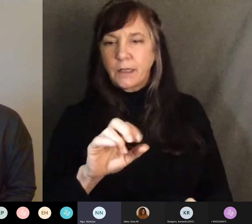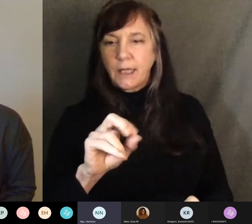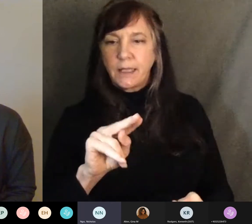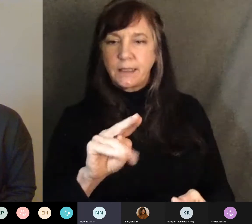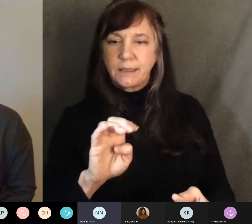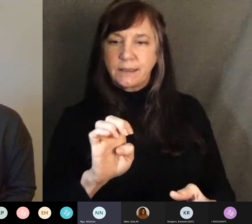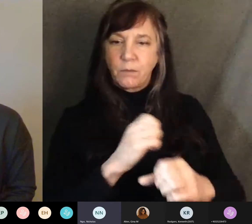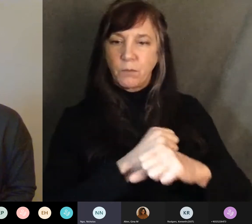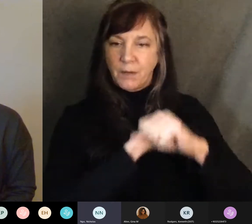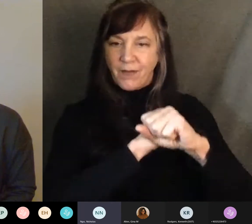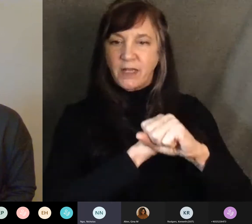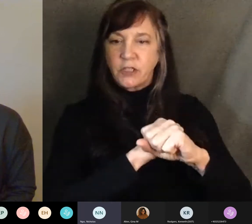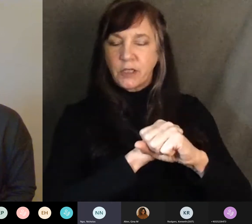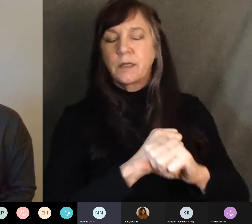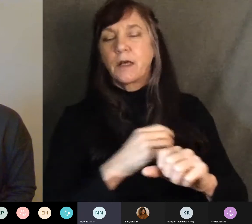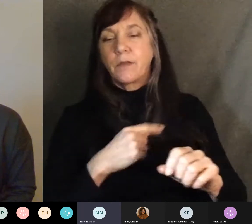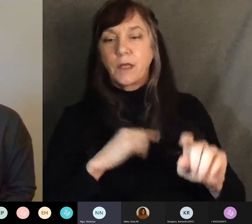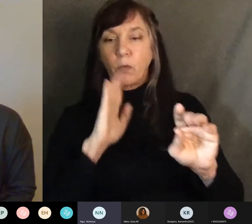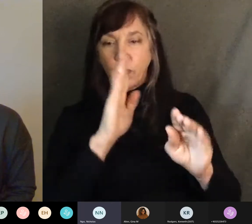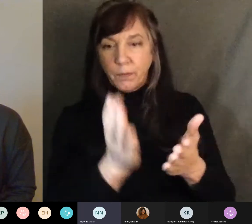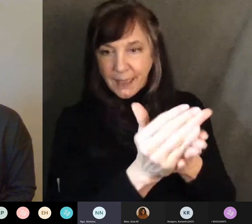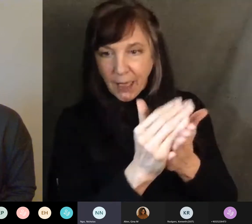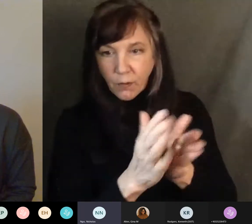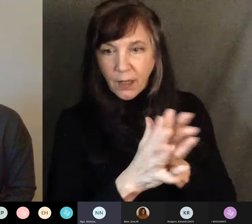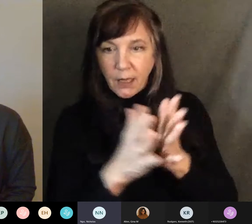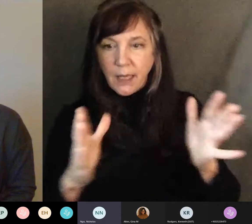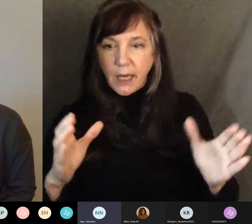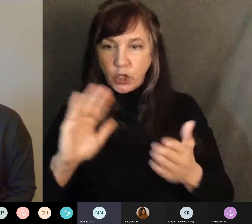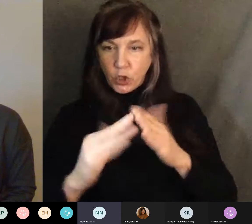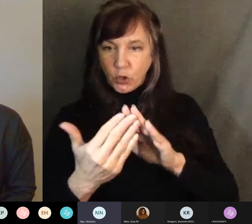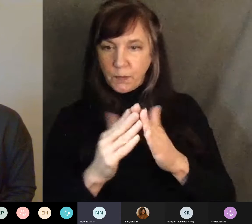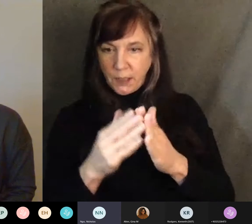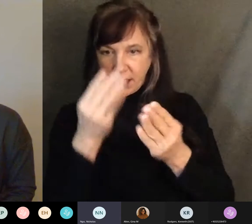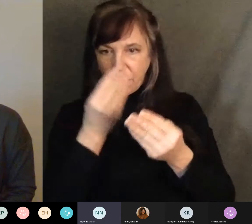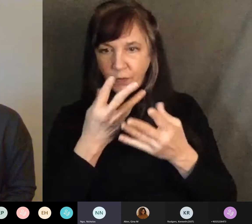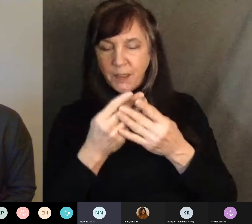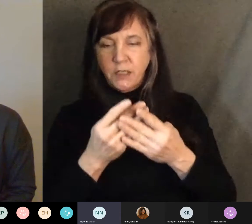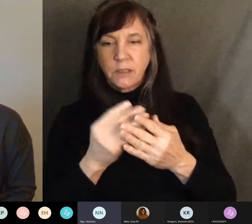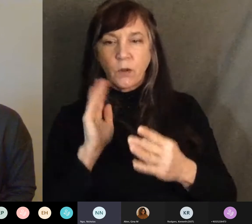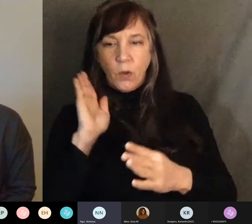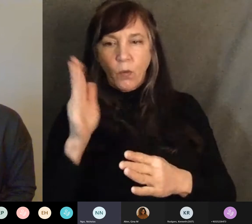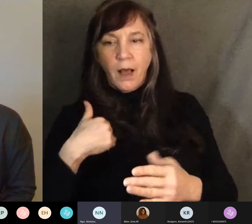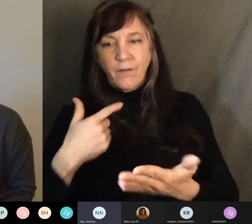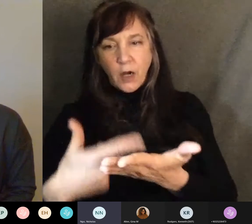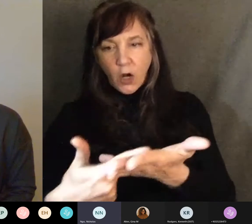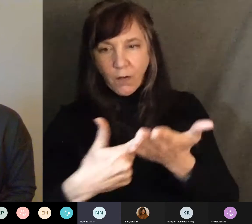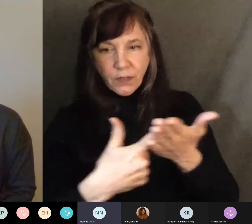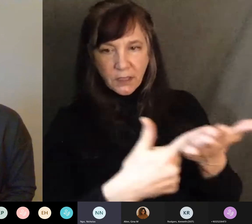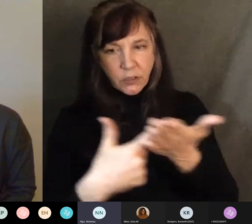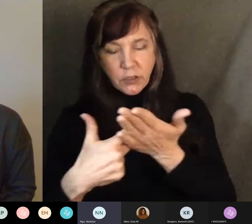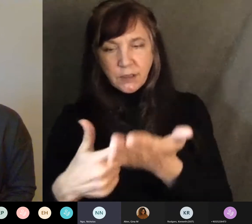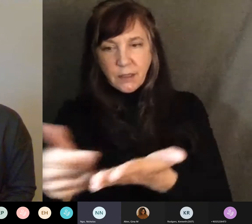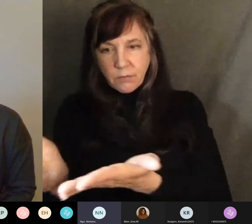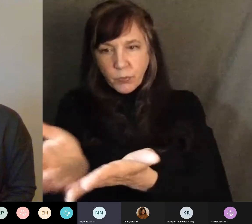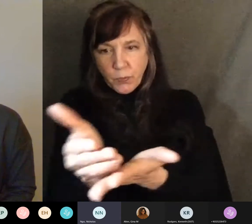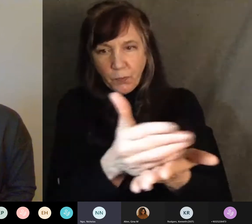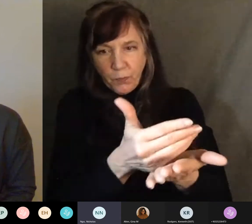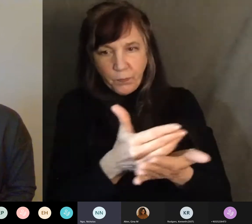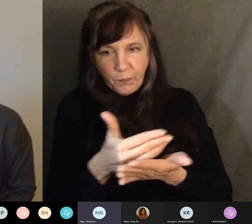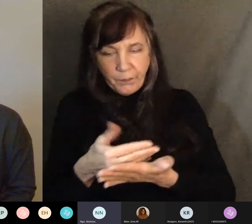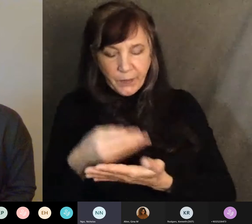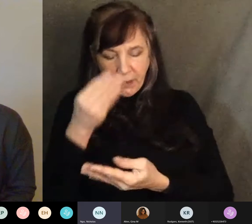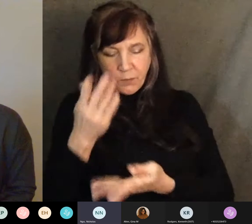particular project, in gathering a lot of the community input through these different conversations. And in this process, as I mentioned, we're in